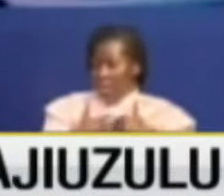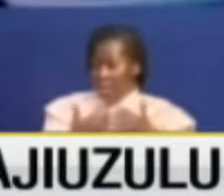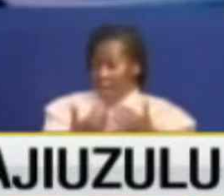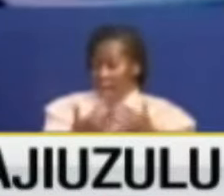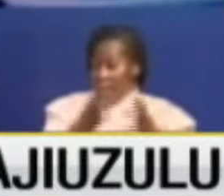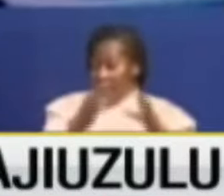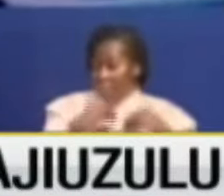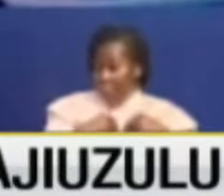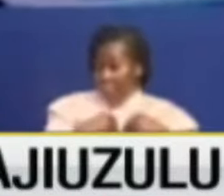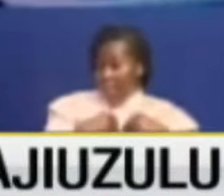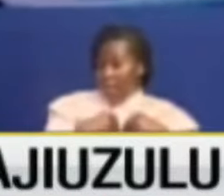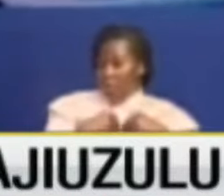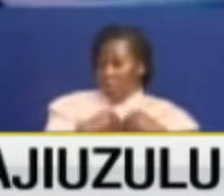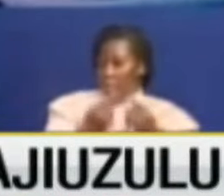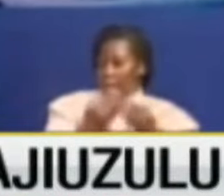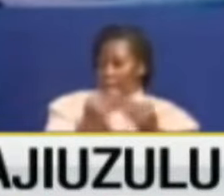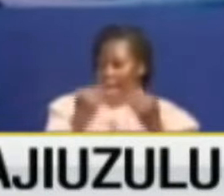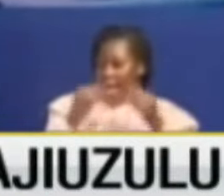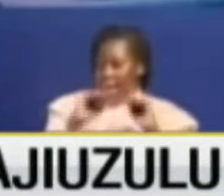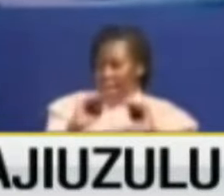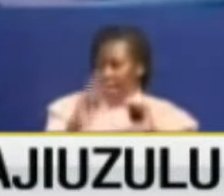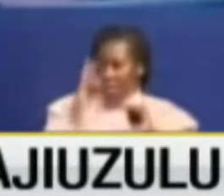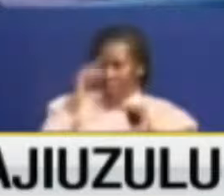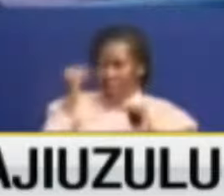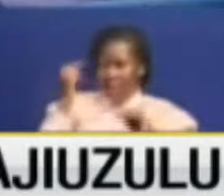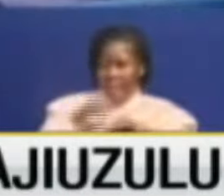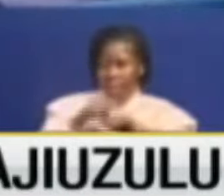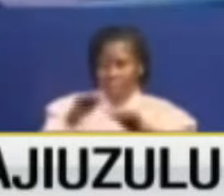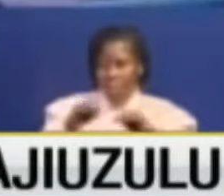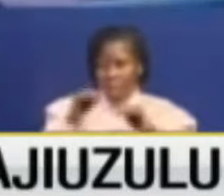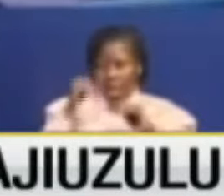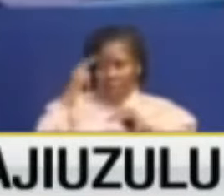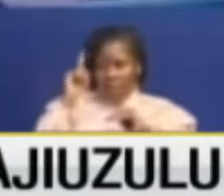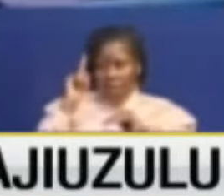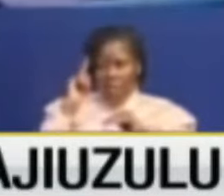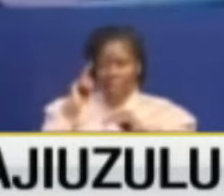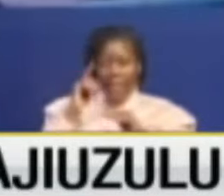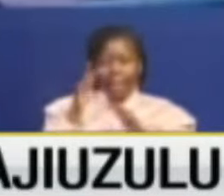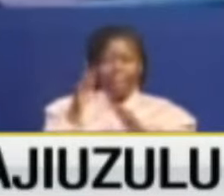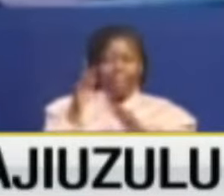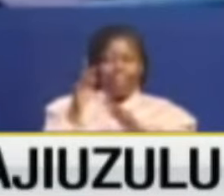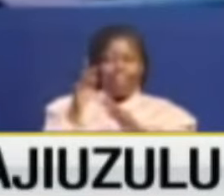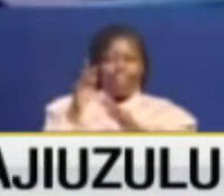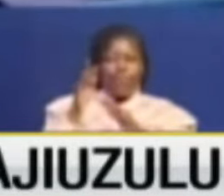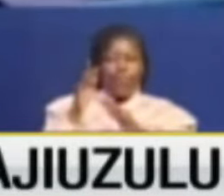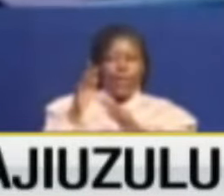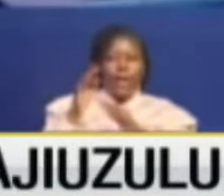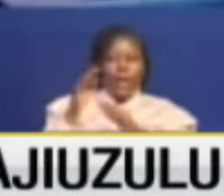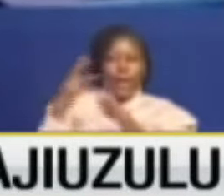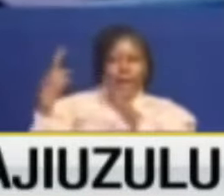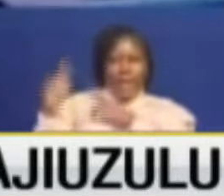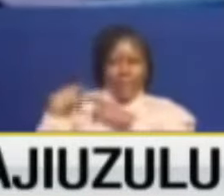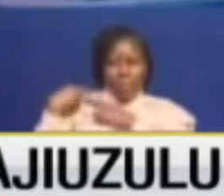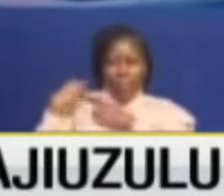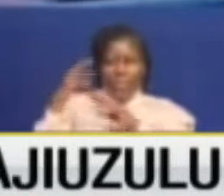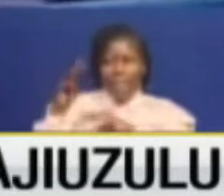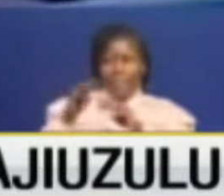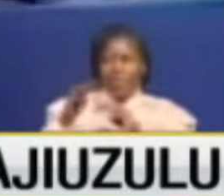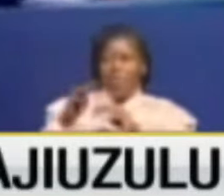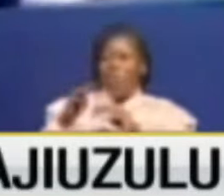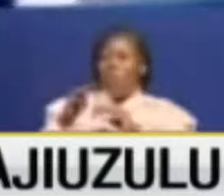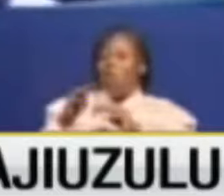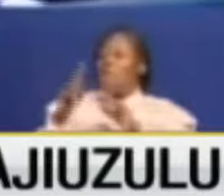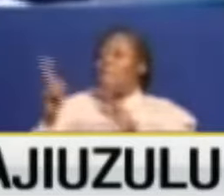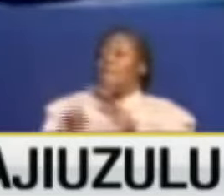payrolls are there for the limited purpose when we are waiting for the Directorate of Personnel Management in the Ministry of Public